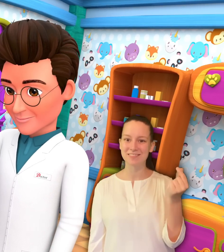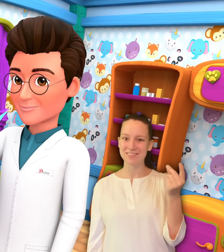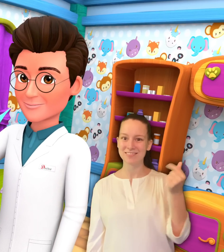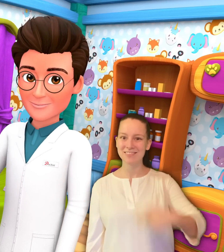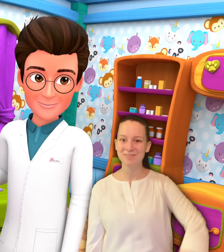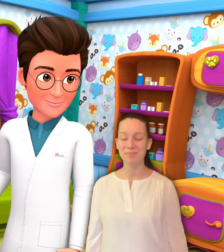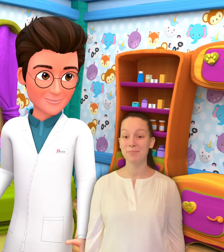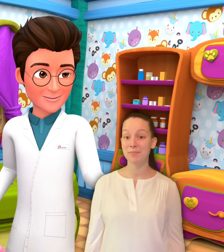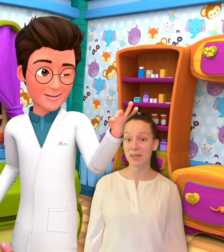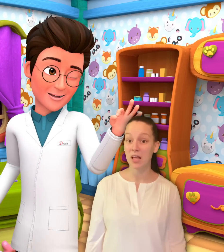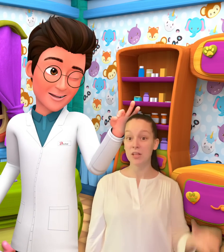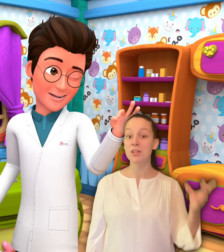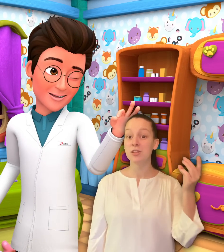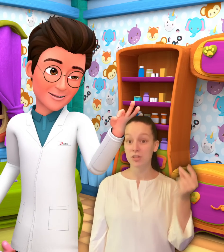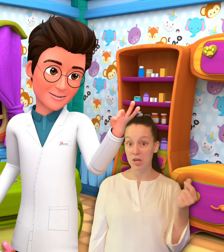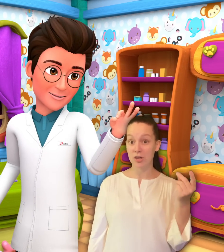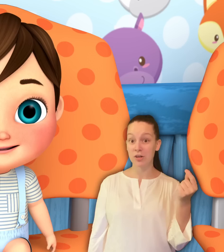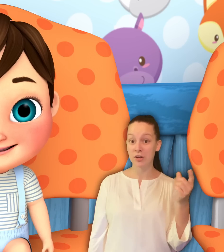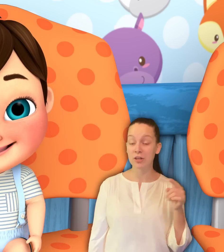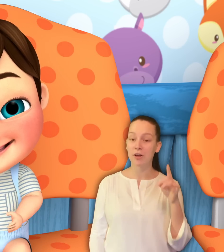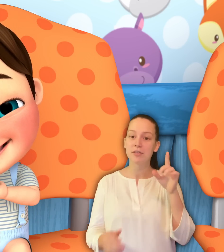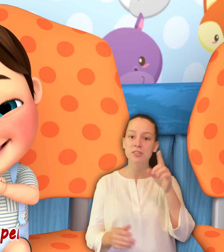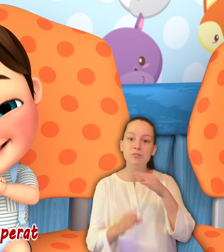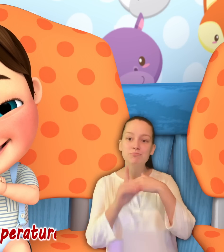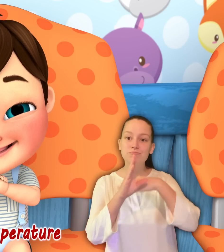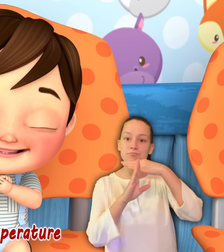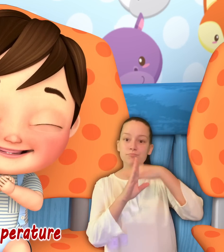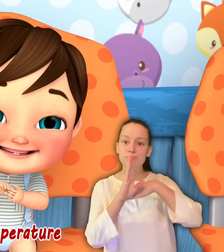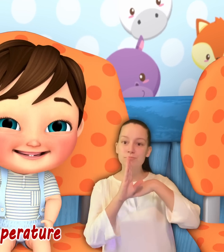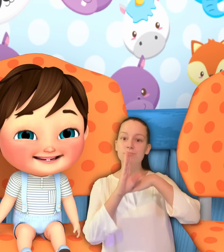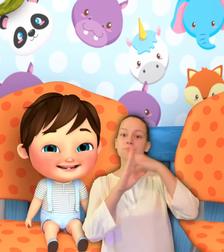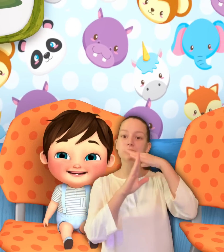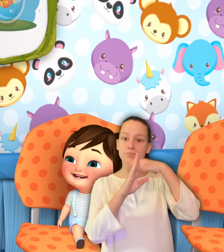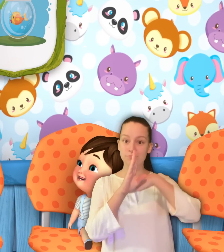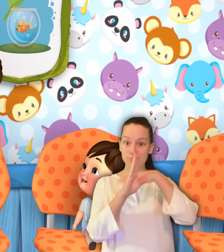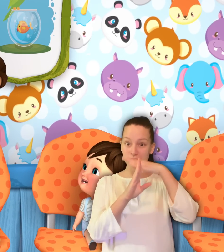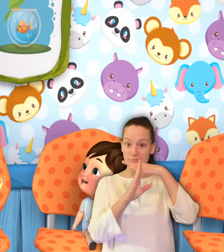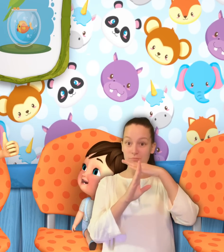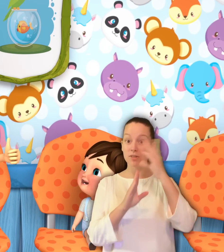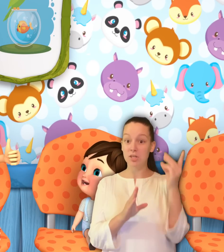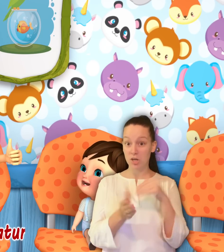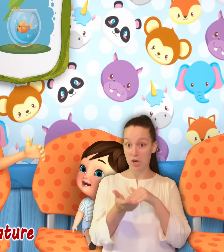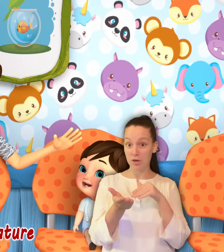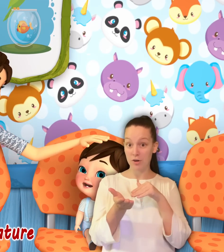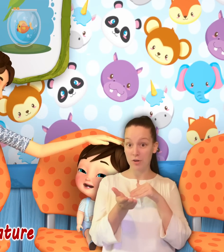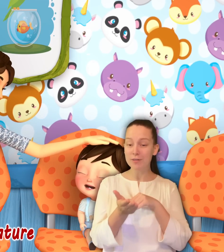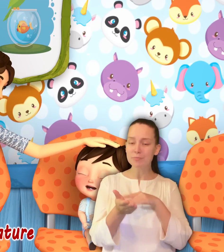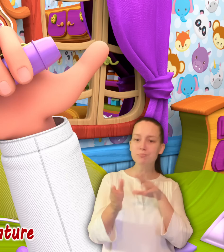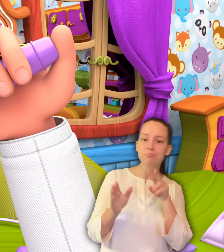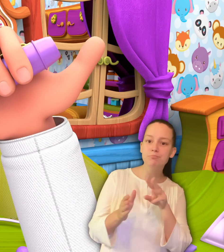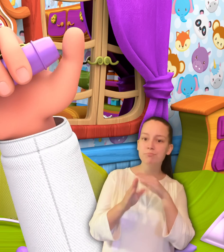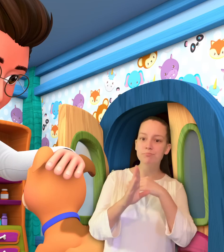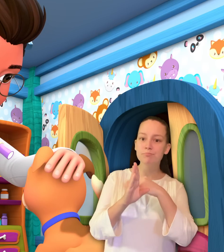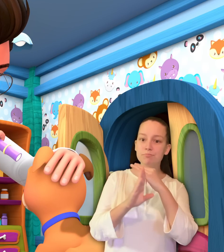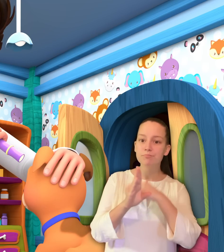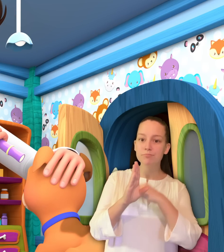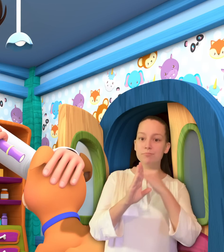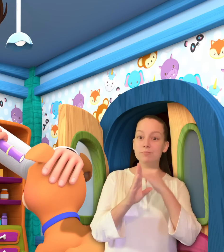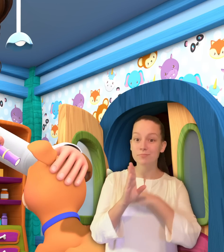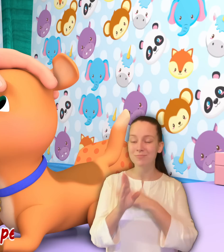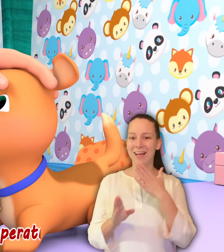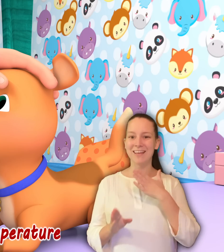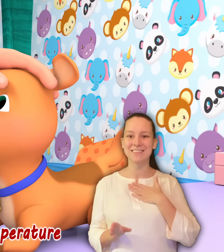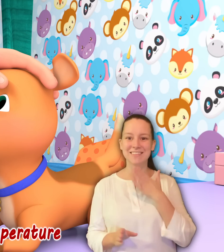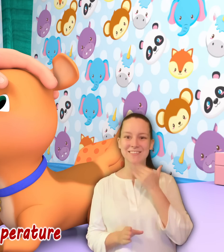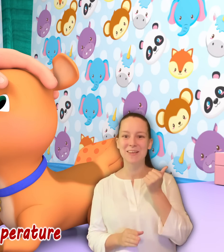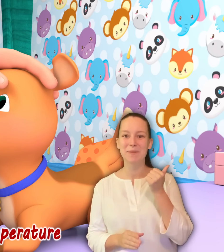my sweet puppy. The doctor checked the temperature, temperature, temperature. The doctor checked